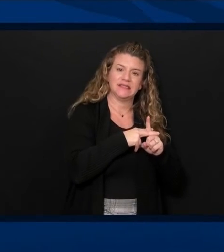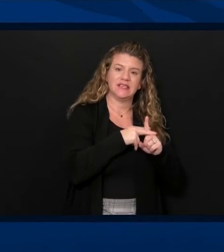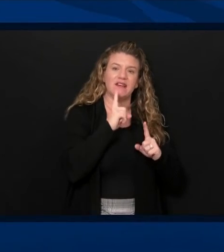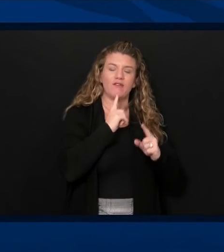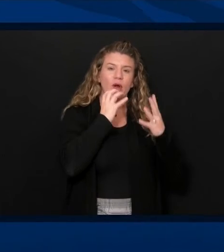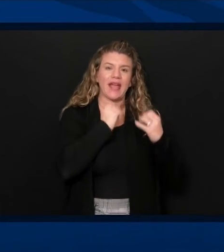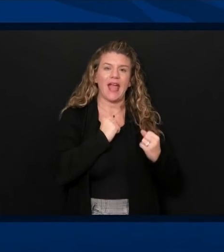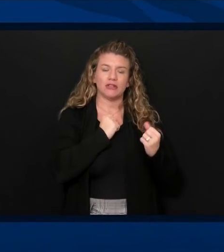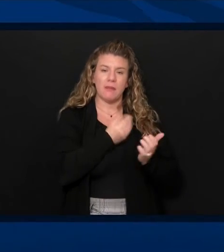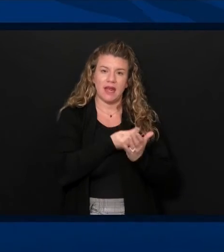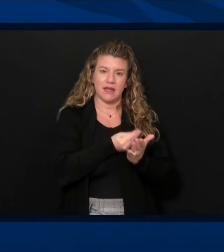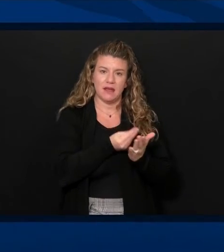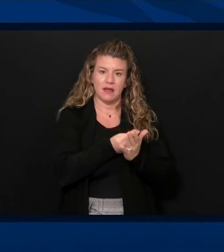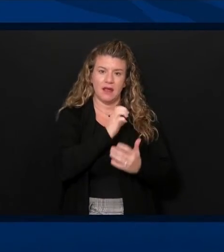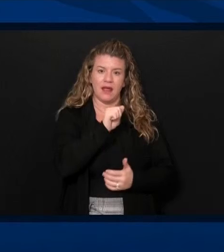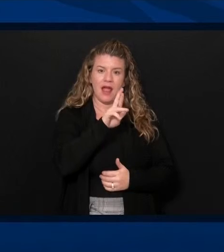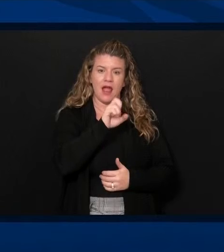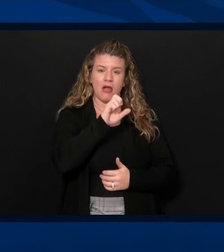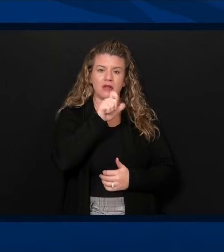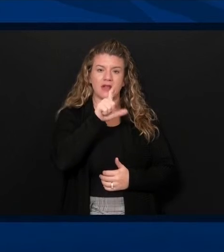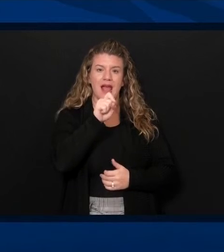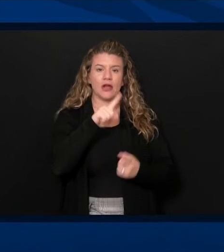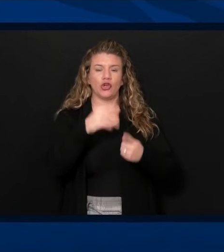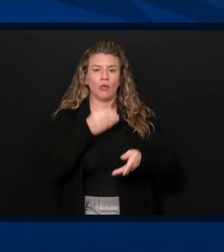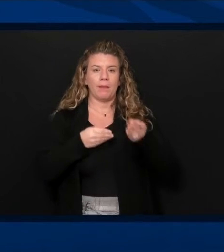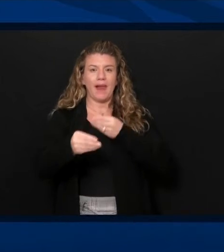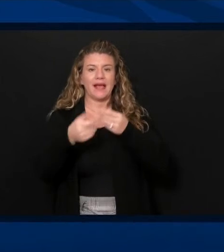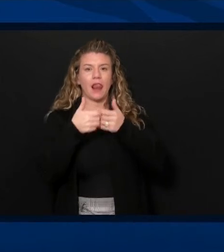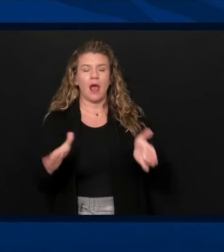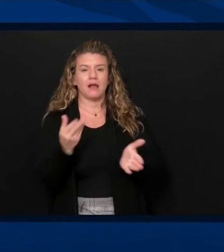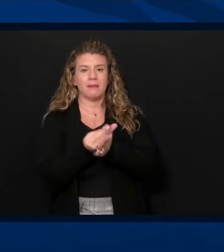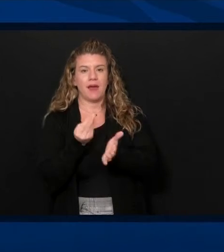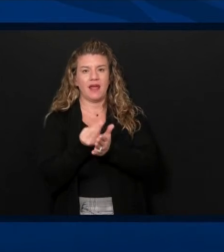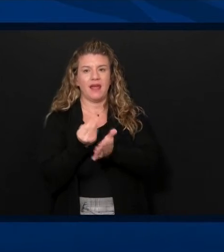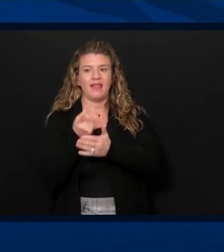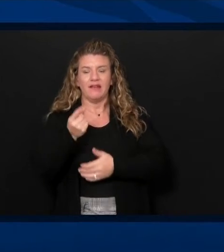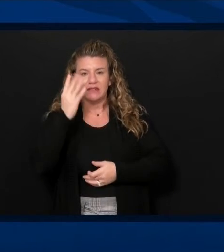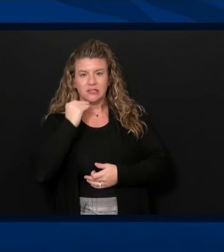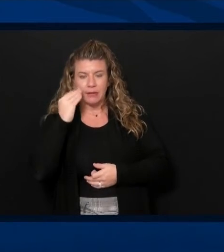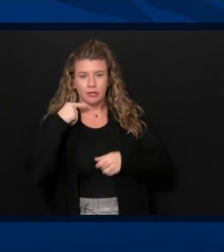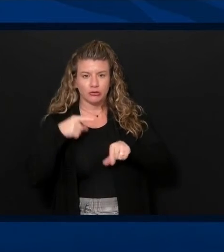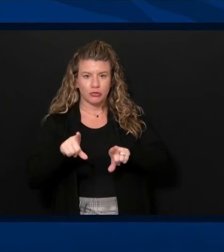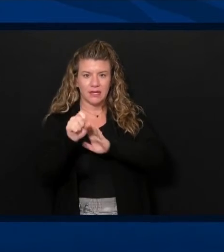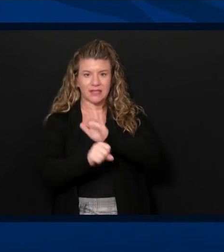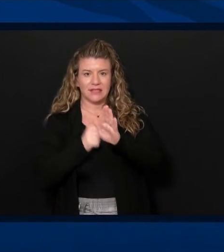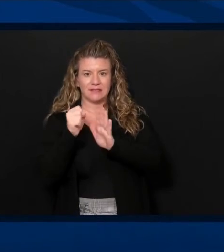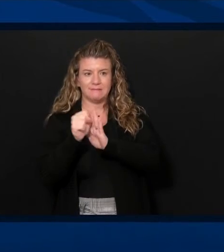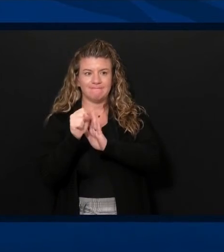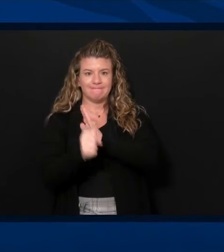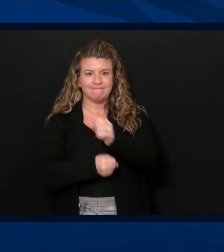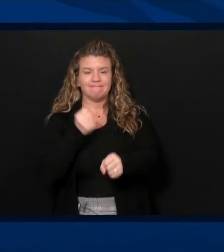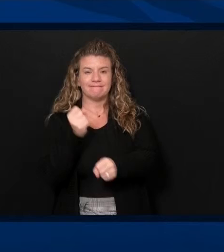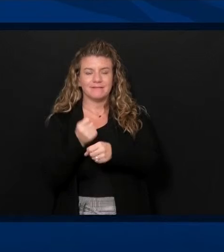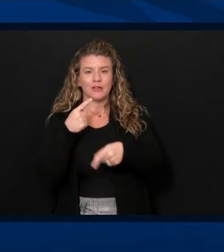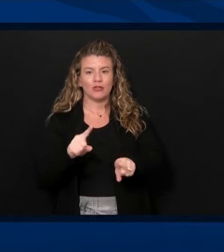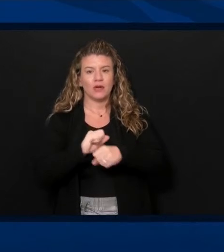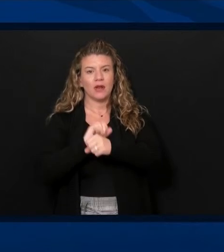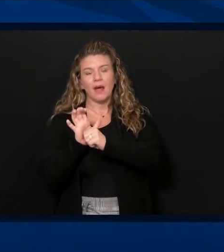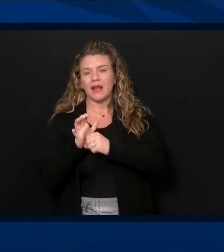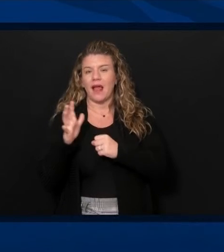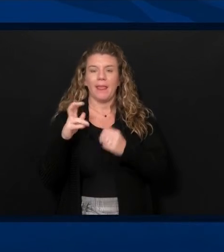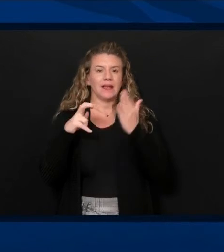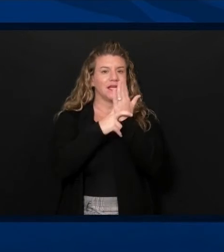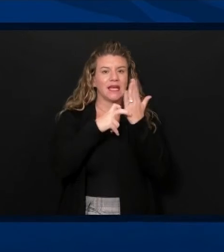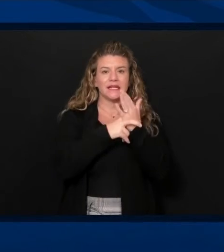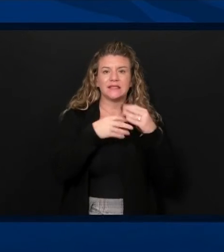CARES Act money to replace lost revenue that they've experienced this year because of the pandemic due to ticket sales